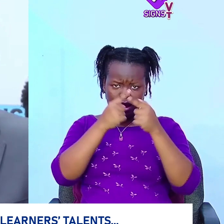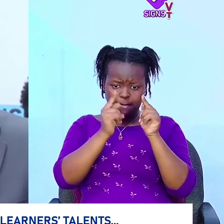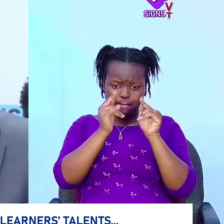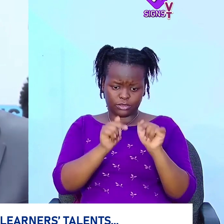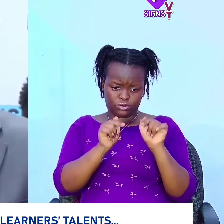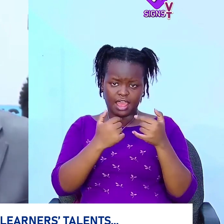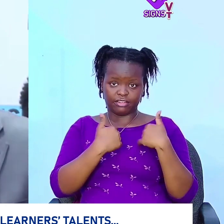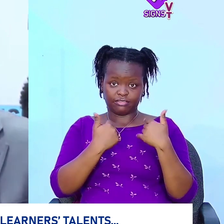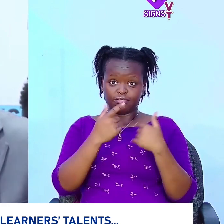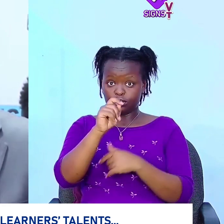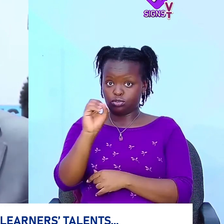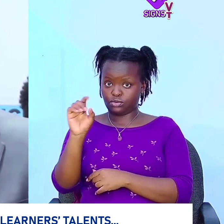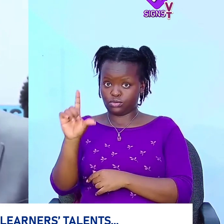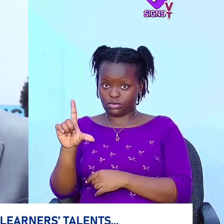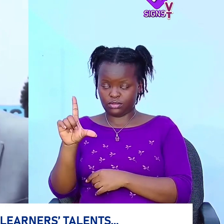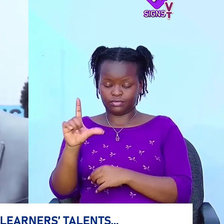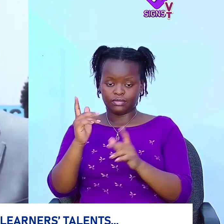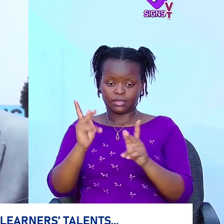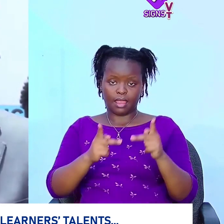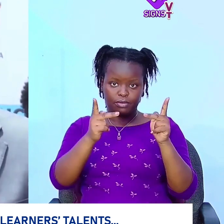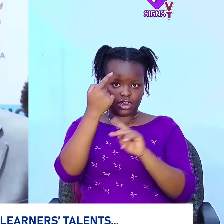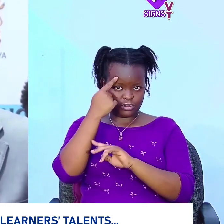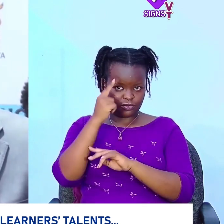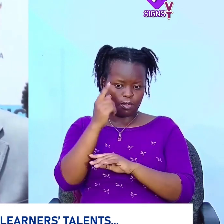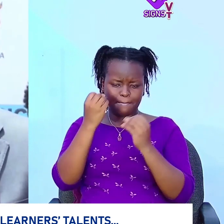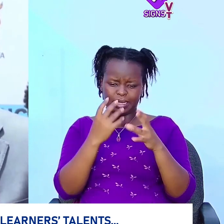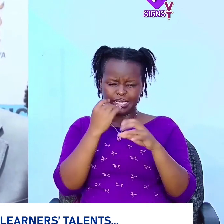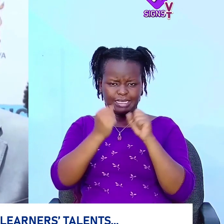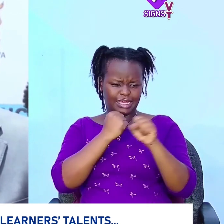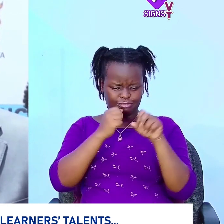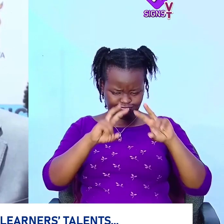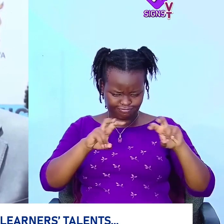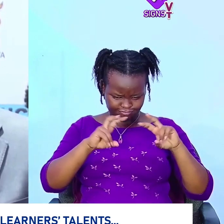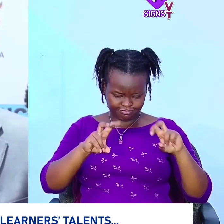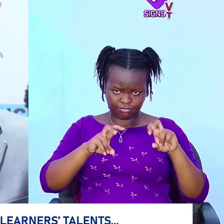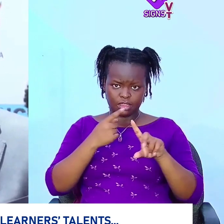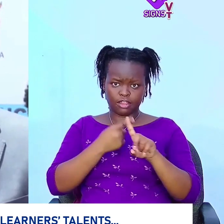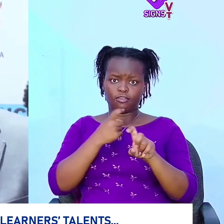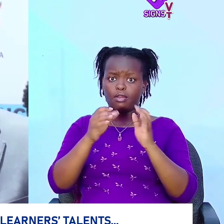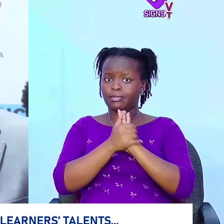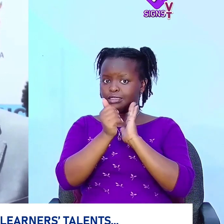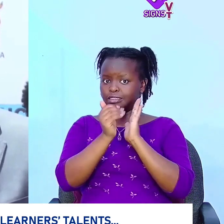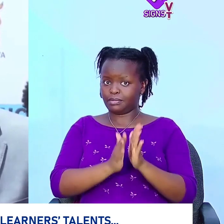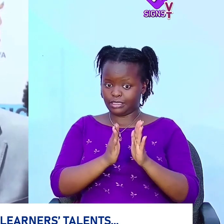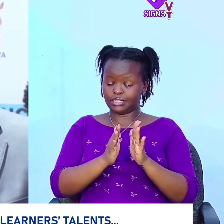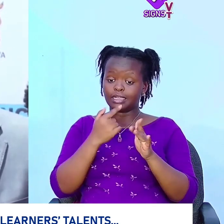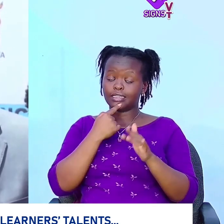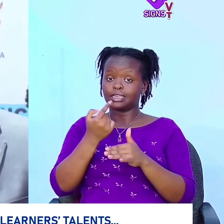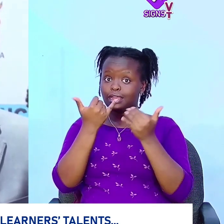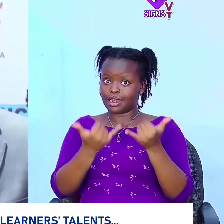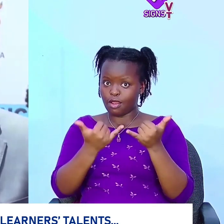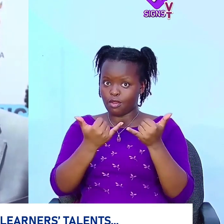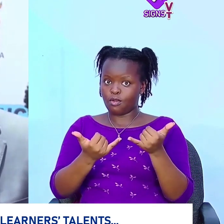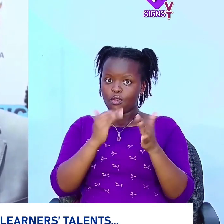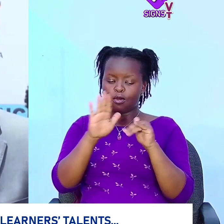very special tool that is a product of many years of research from the experts. And we are saying now, all gifted